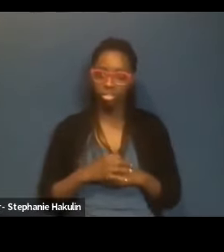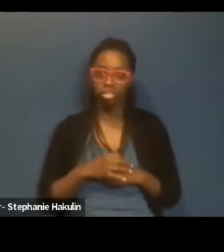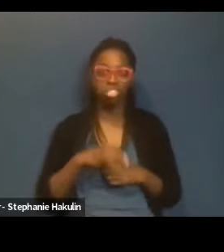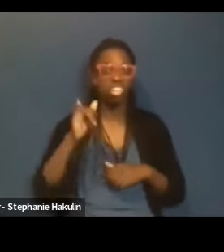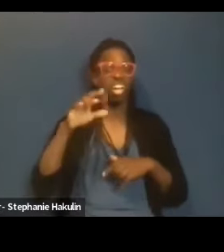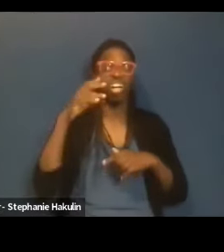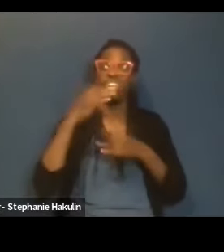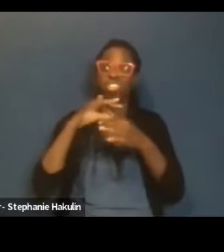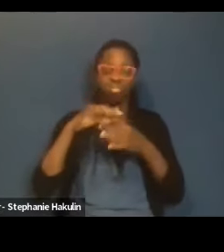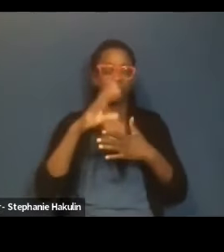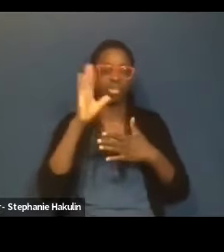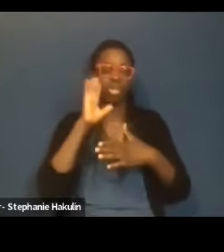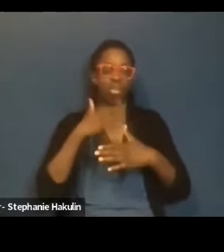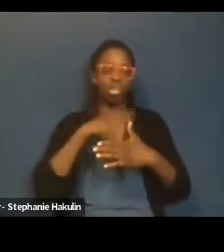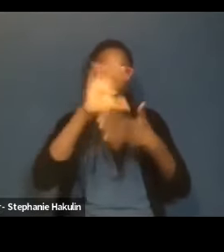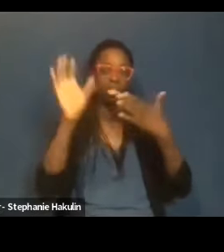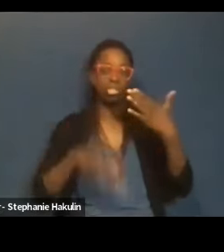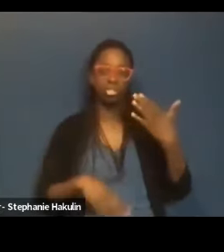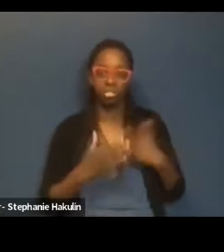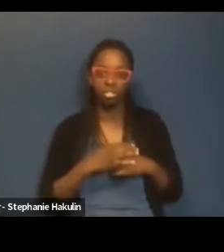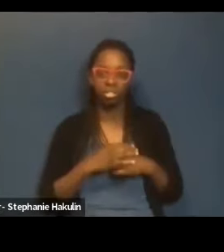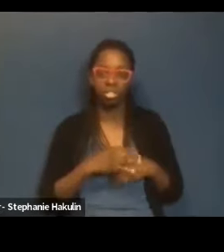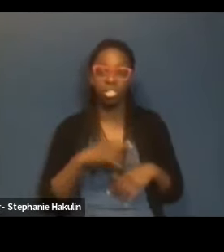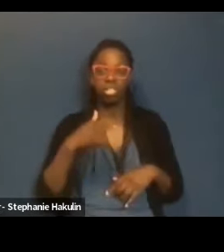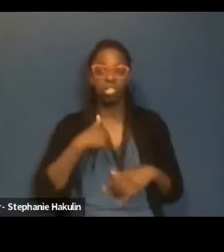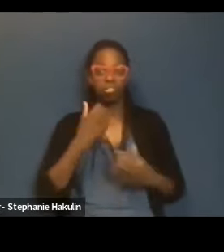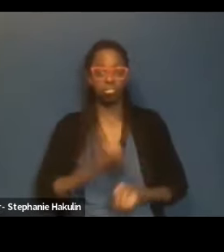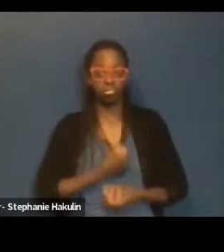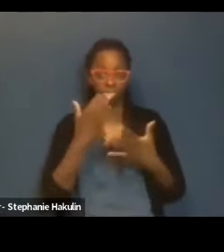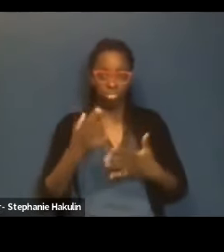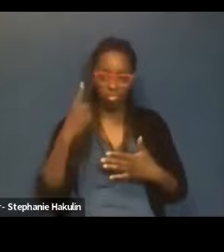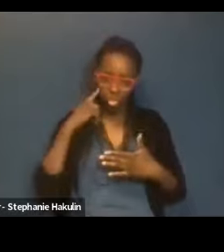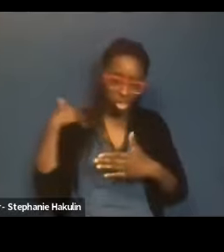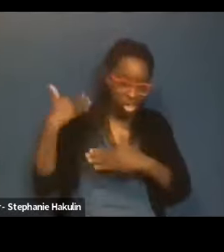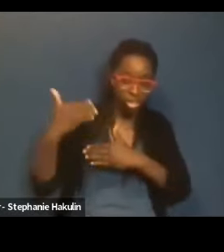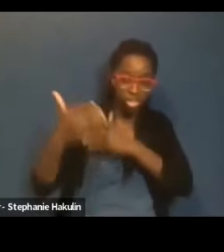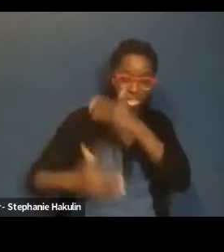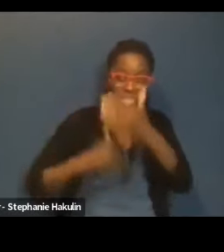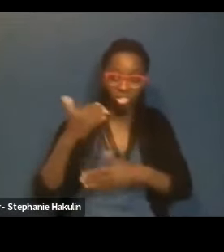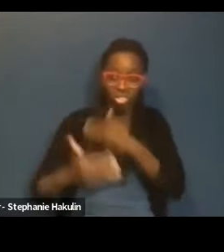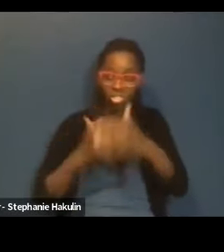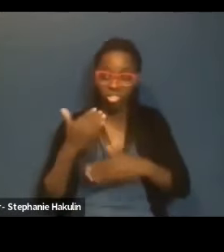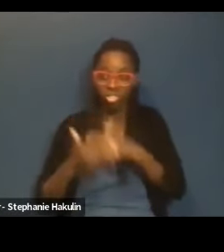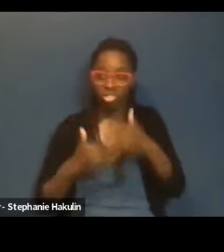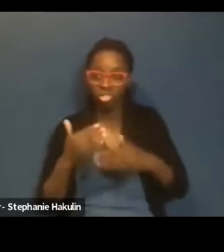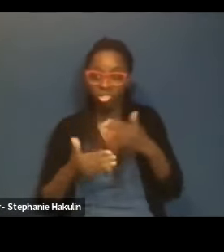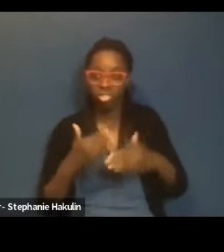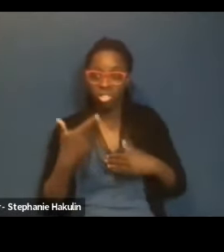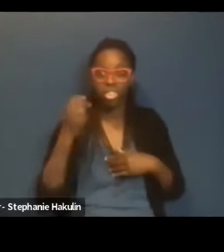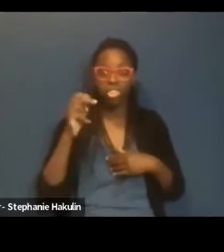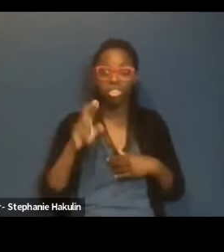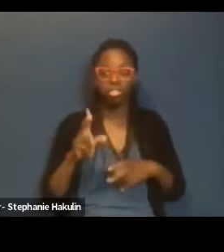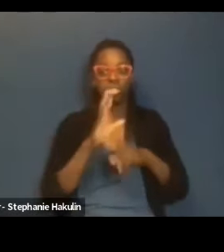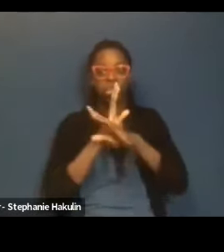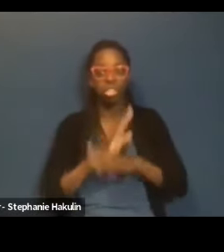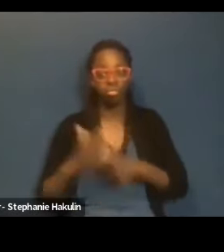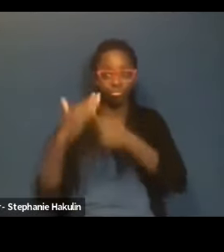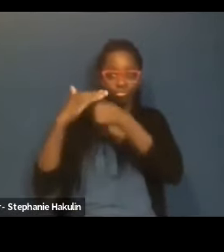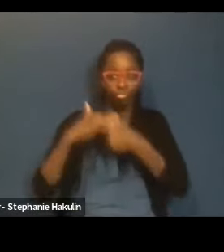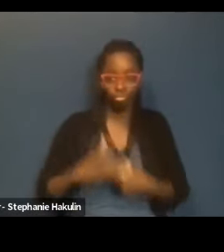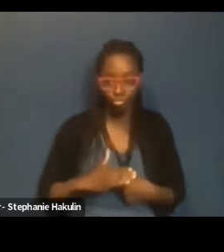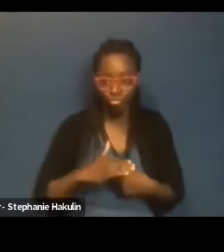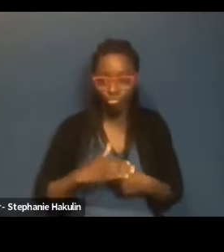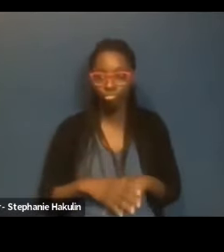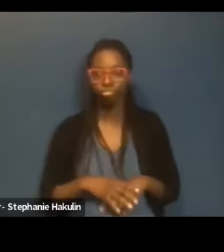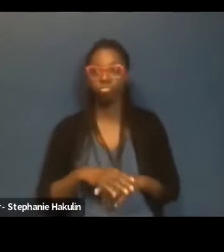This poem is for the next generation of our gender who have been muted. We can't subscribe to societal norms. Time to use our voice boxes to break out of